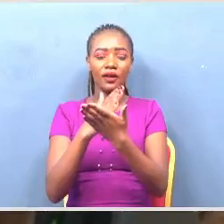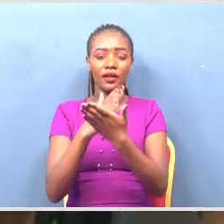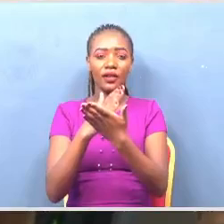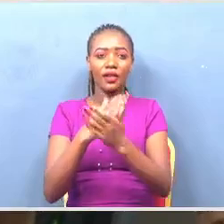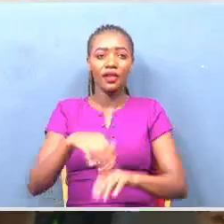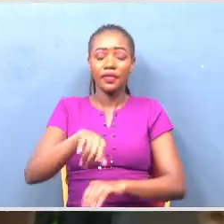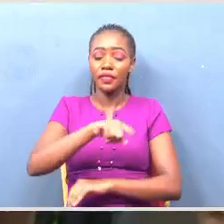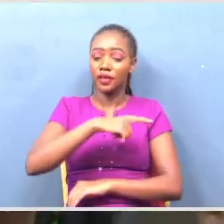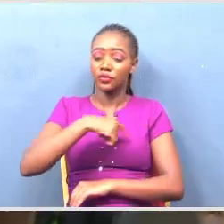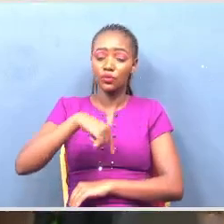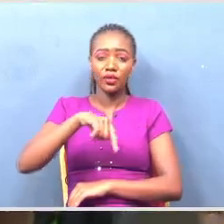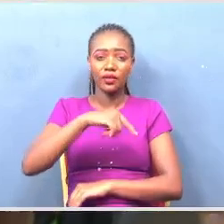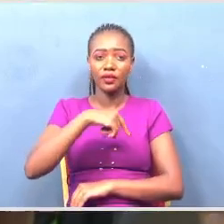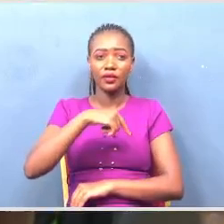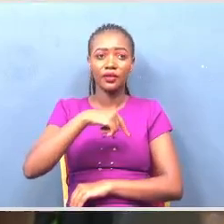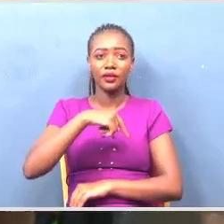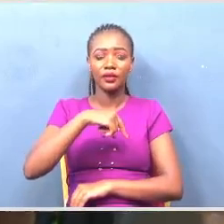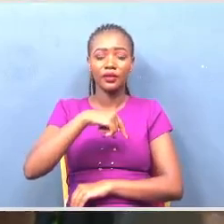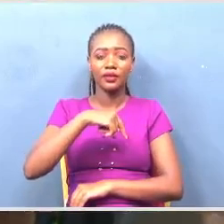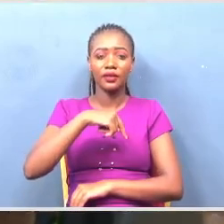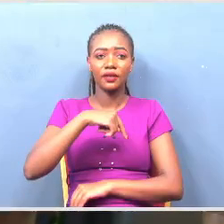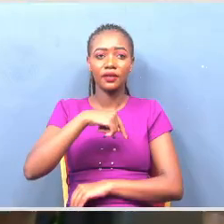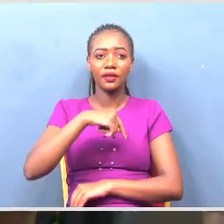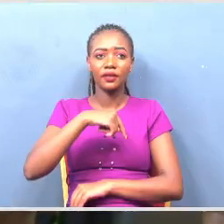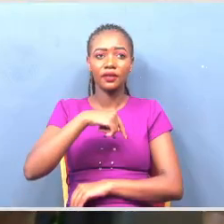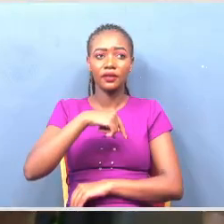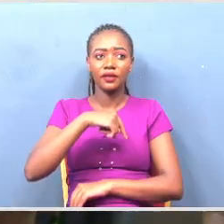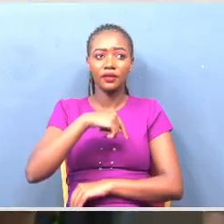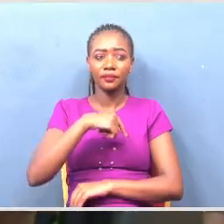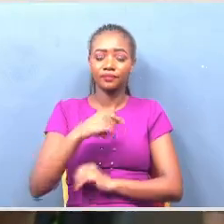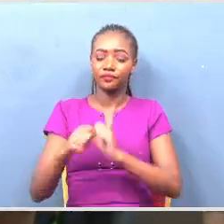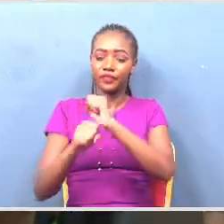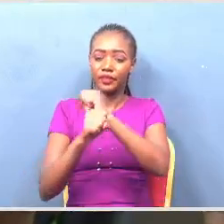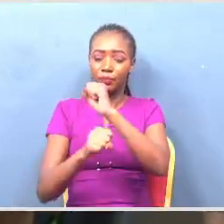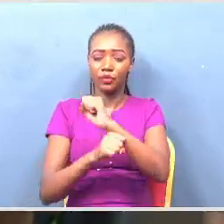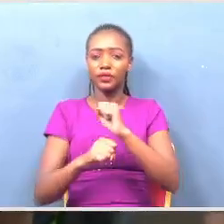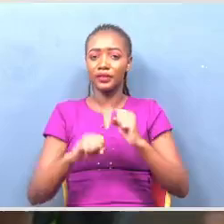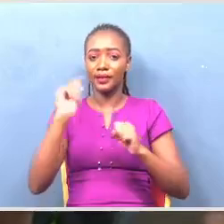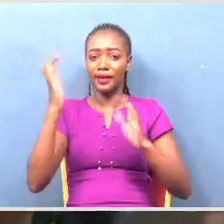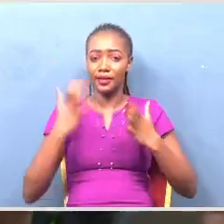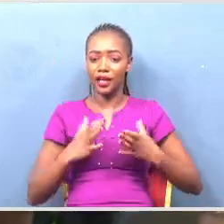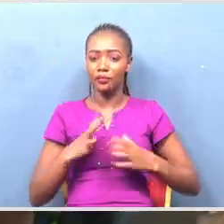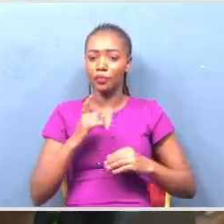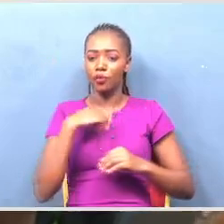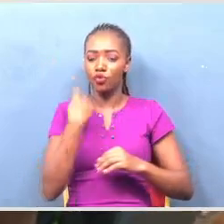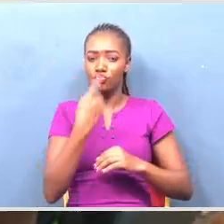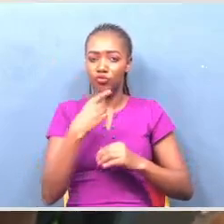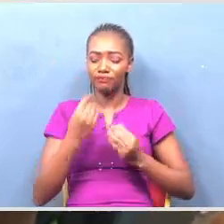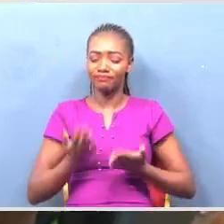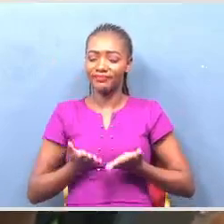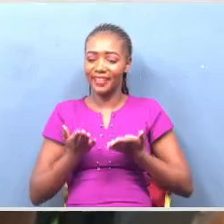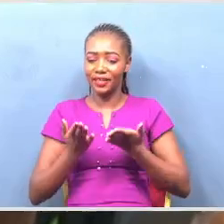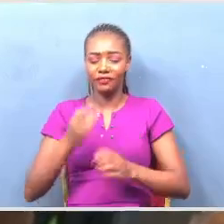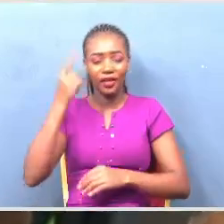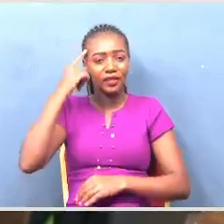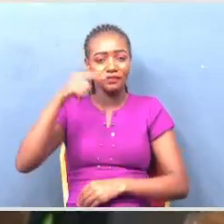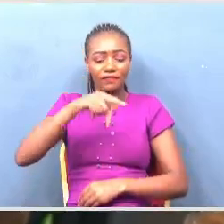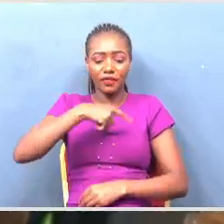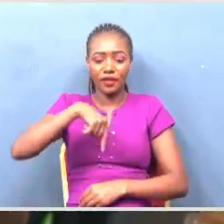that we don't let the sacrifices made by many Kenyans, we don't let them down.